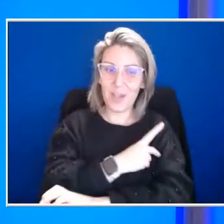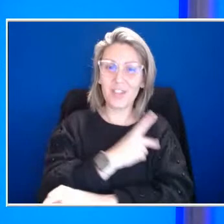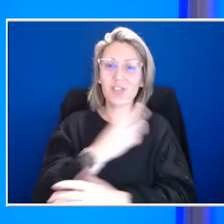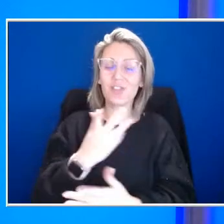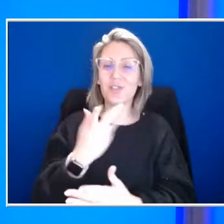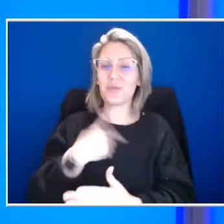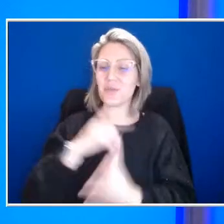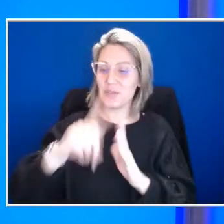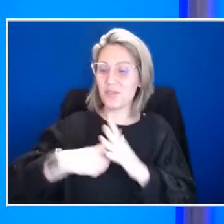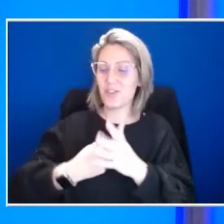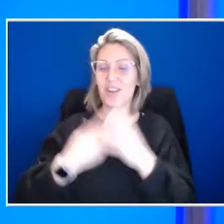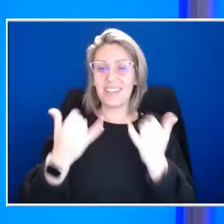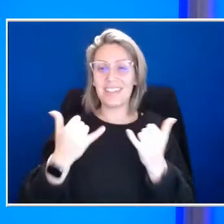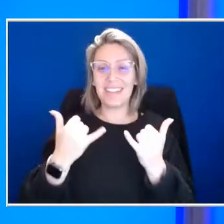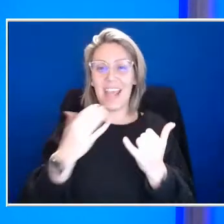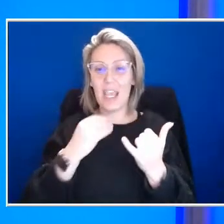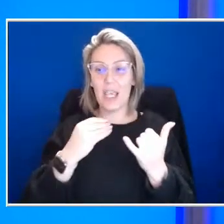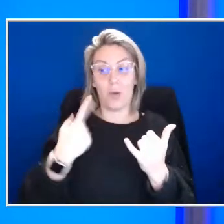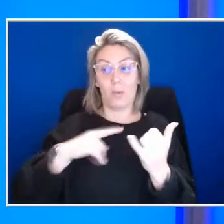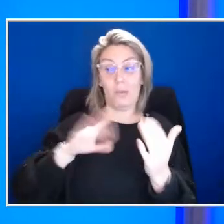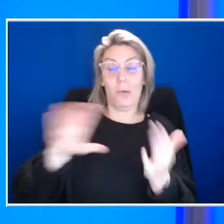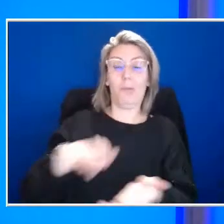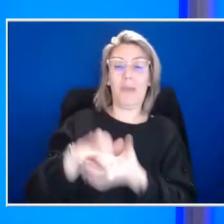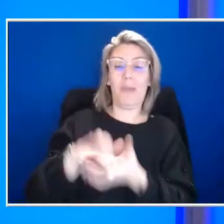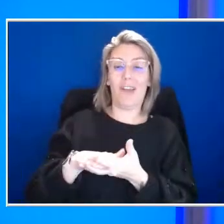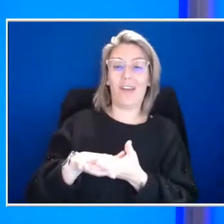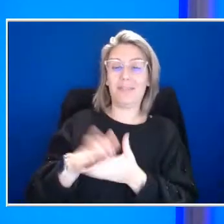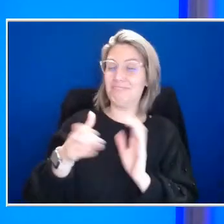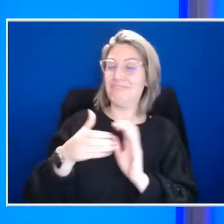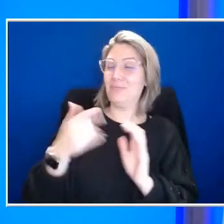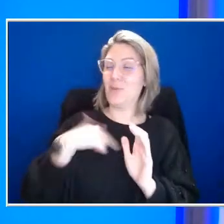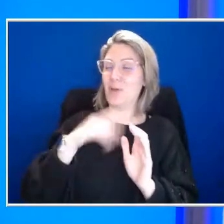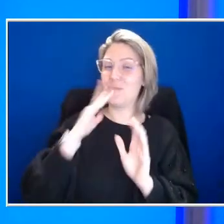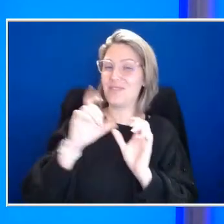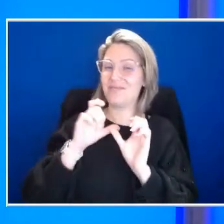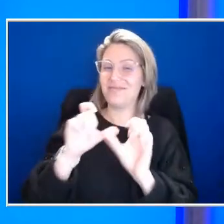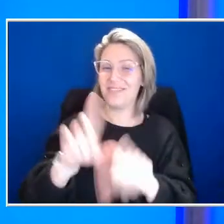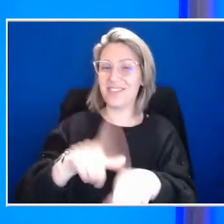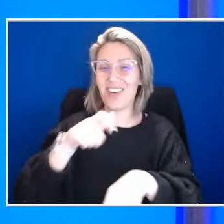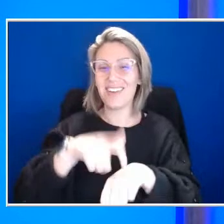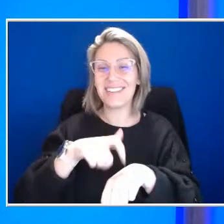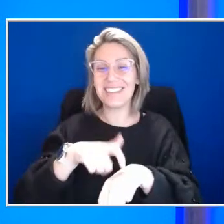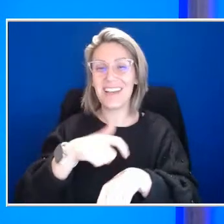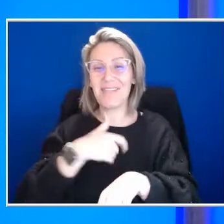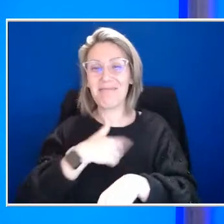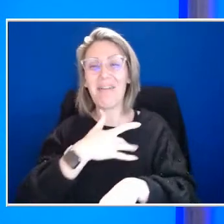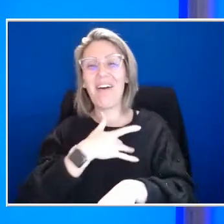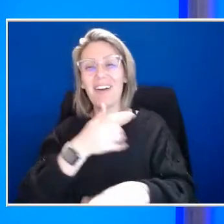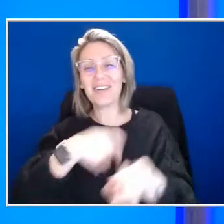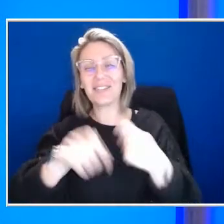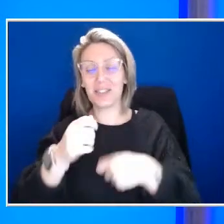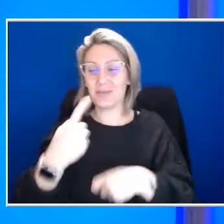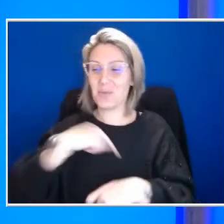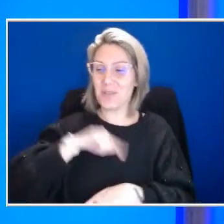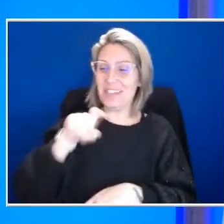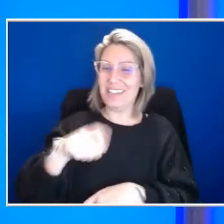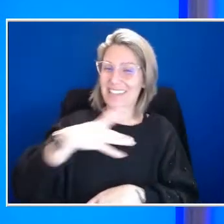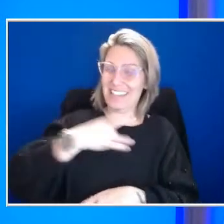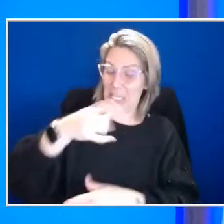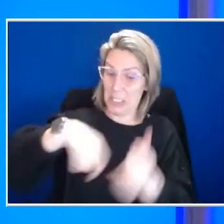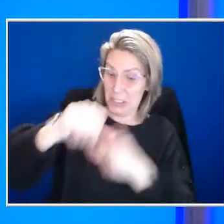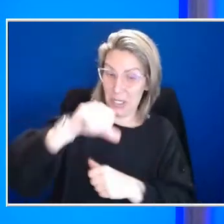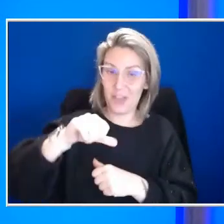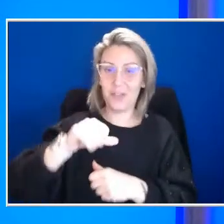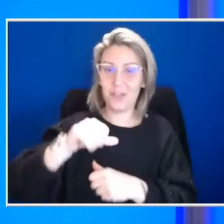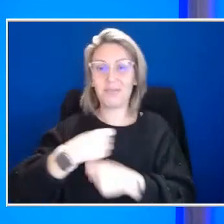this is a marriage, and we're going to be together for a long time with the heart transplant program, and you have to like us, and we have to like you. Really make sure that we